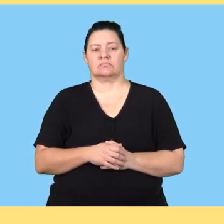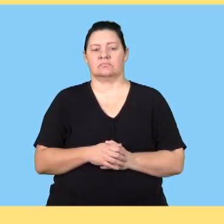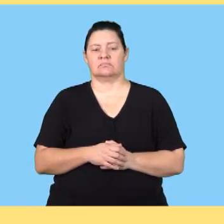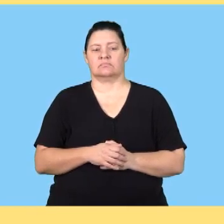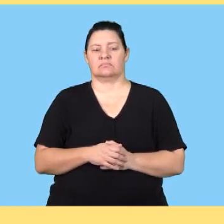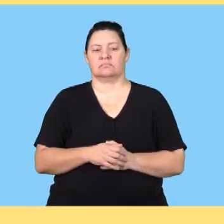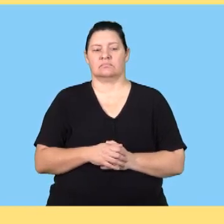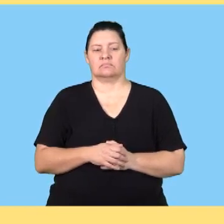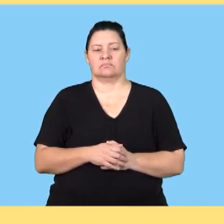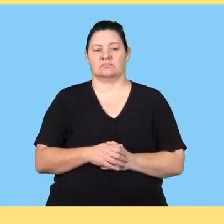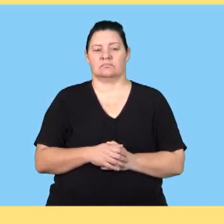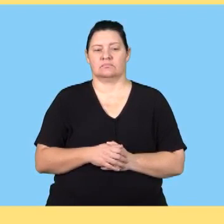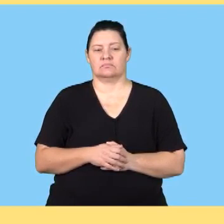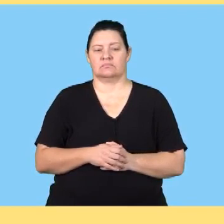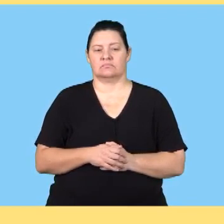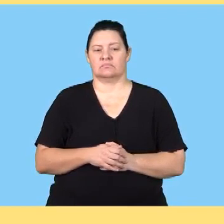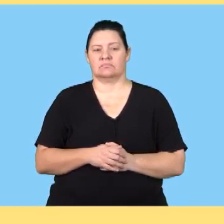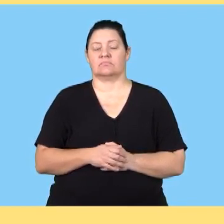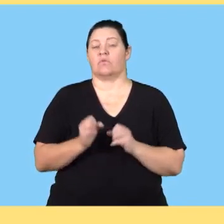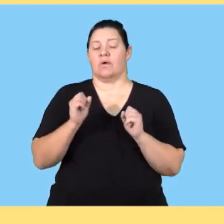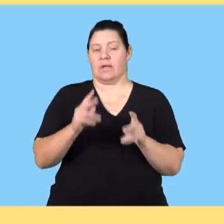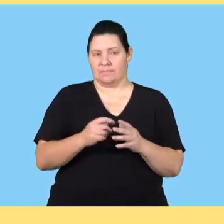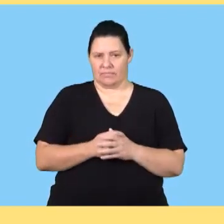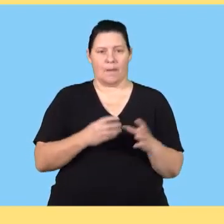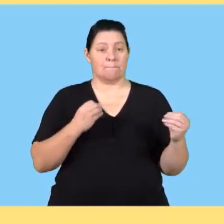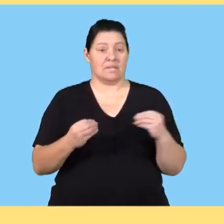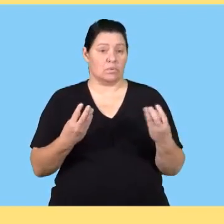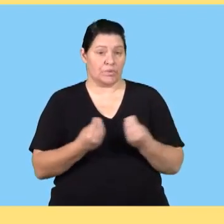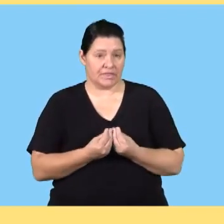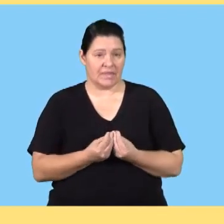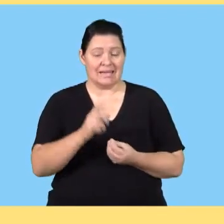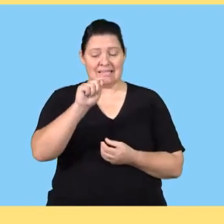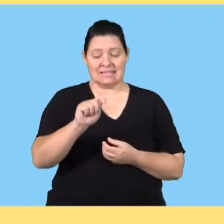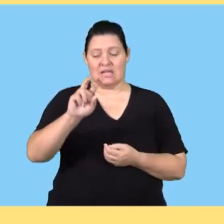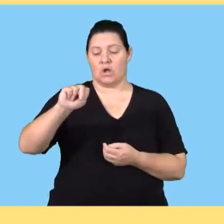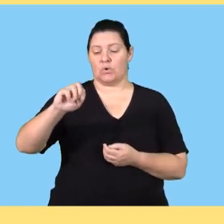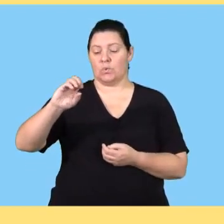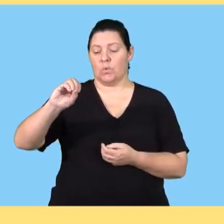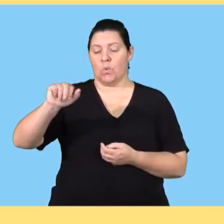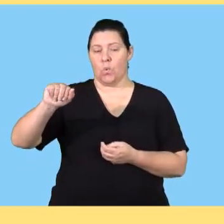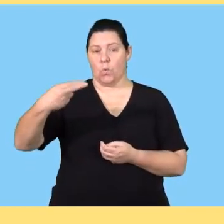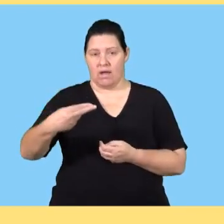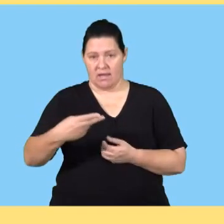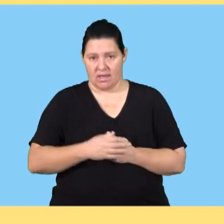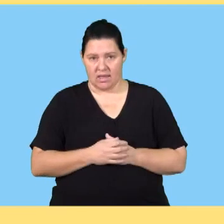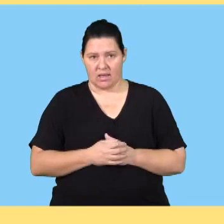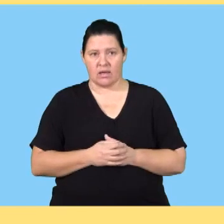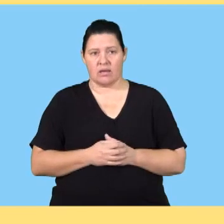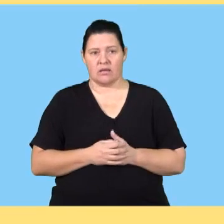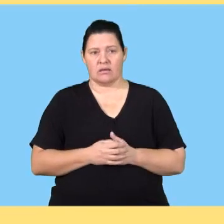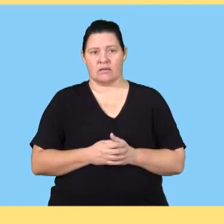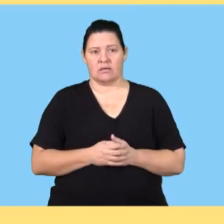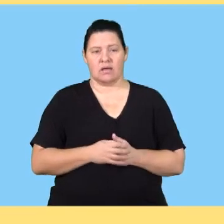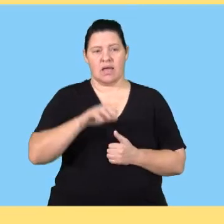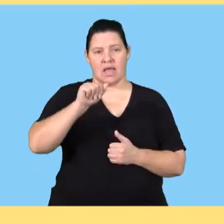Then I'm going to quickly come back. All right, we were busy with T. Noah. with A Jaffa